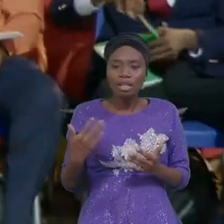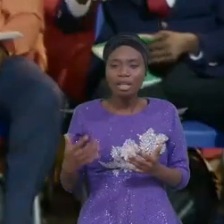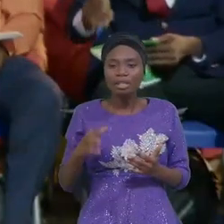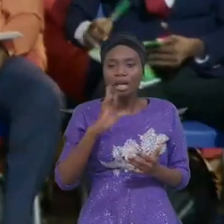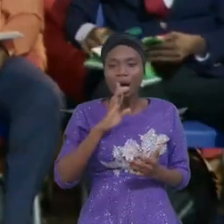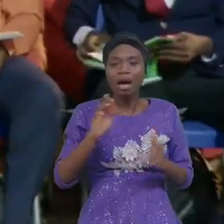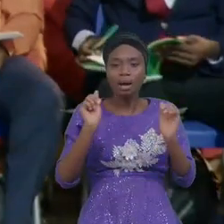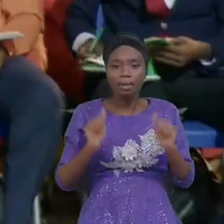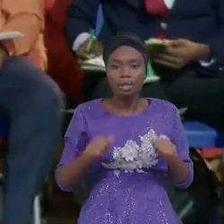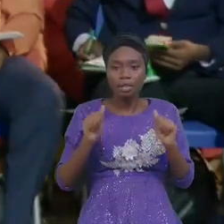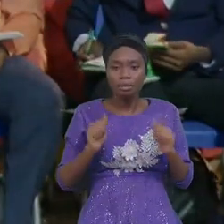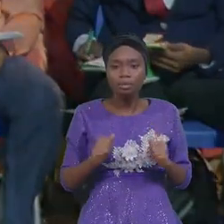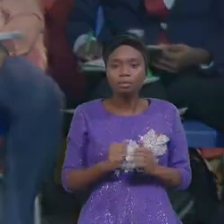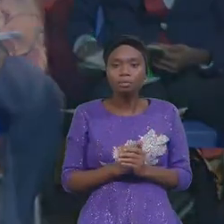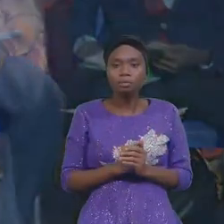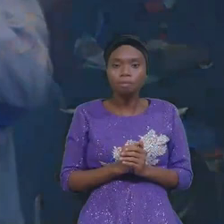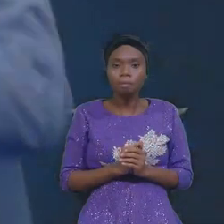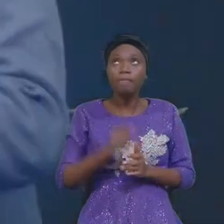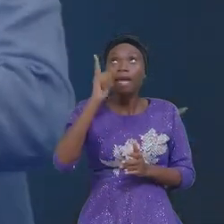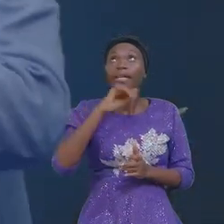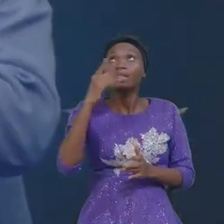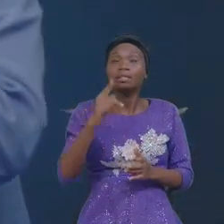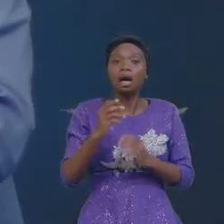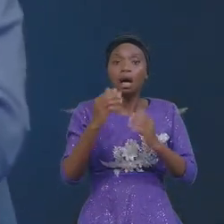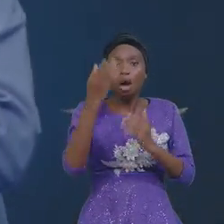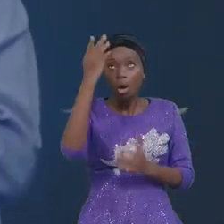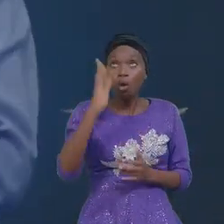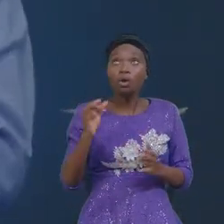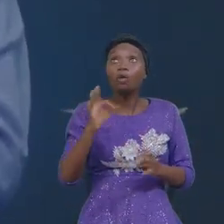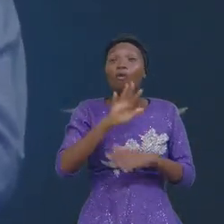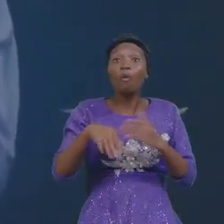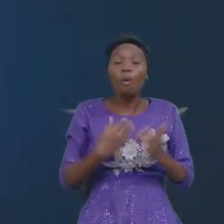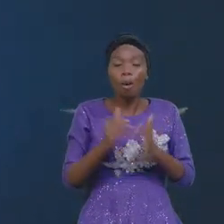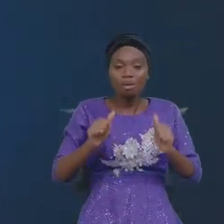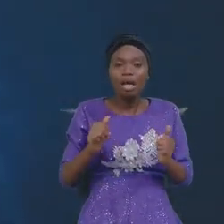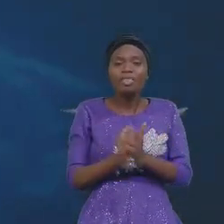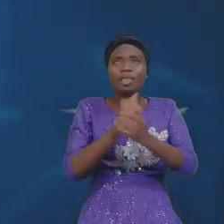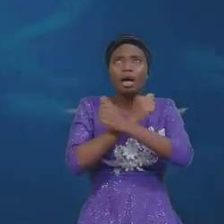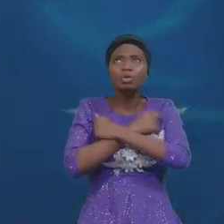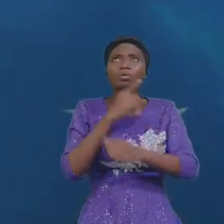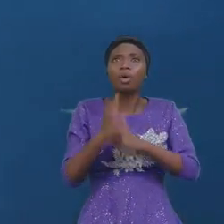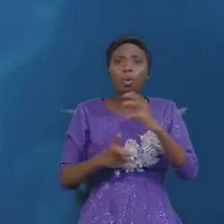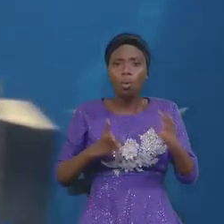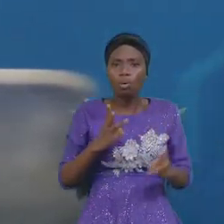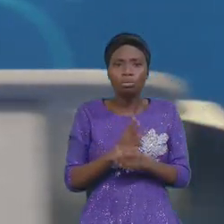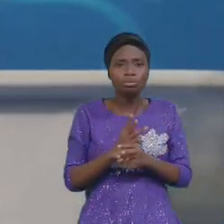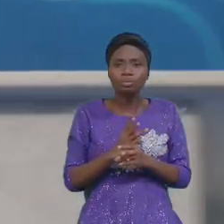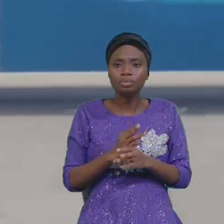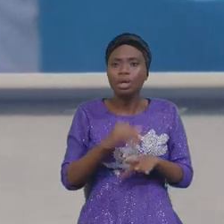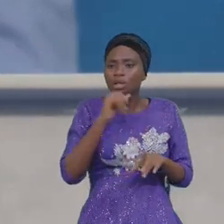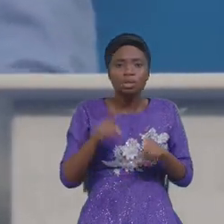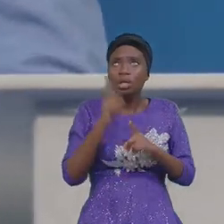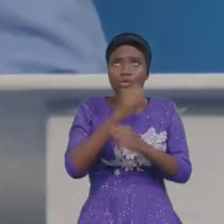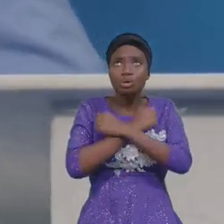possible. Is that God of all possibility that loved the world? Not just that he loved the world, he